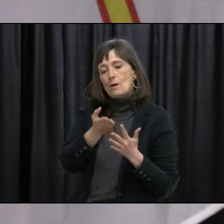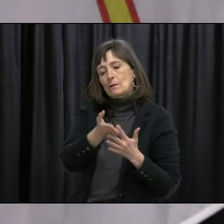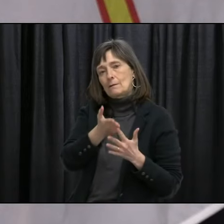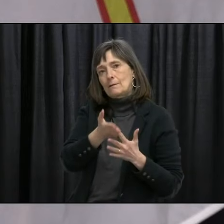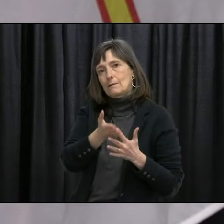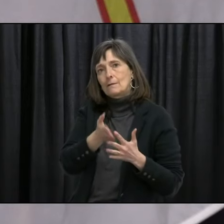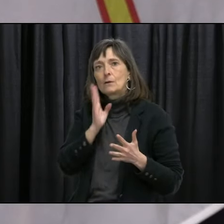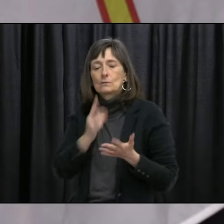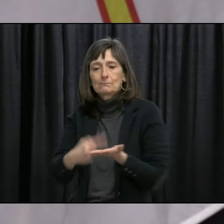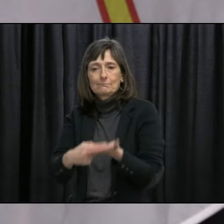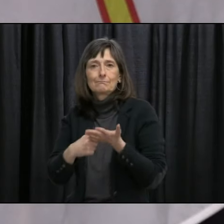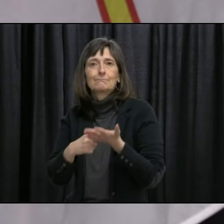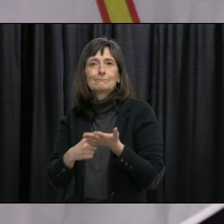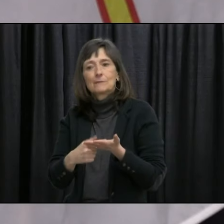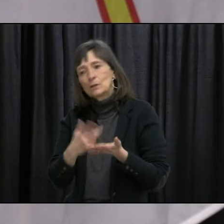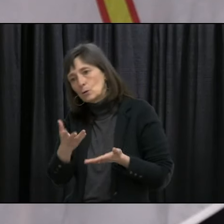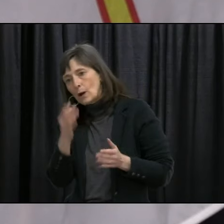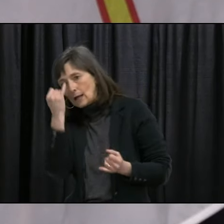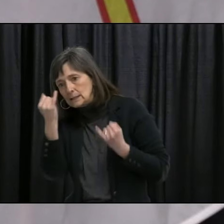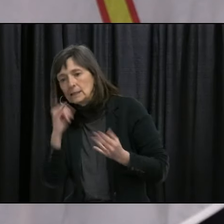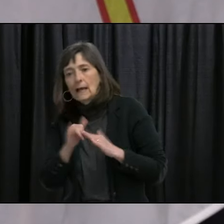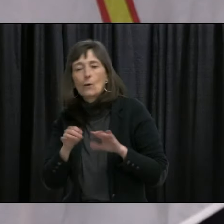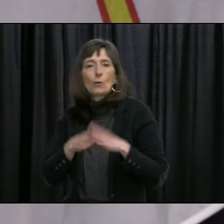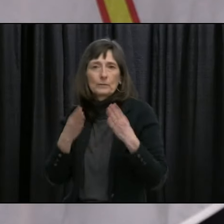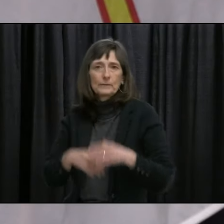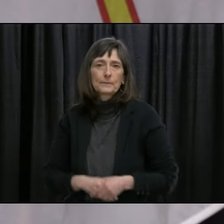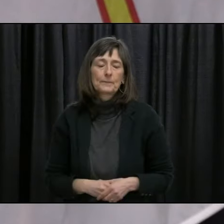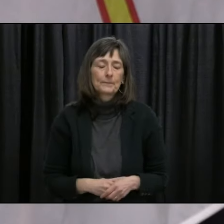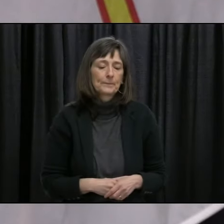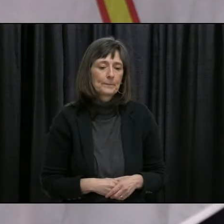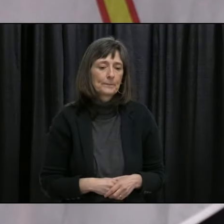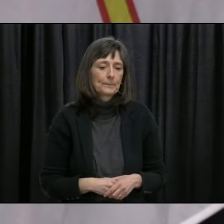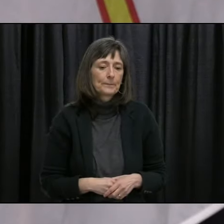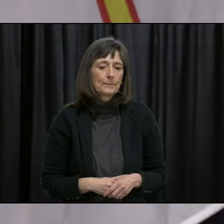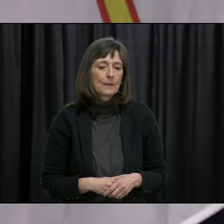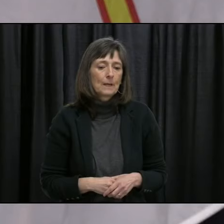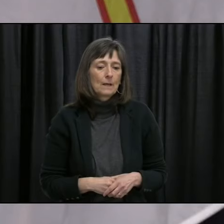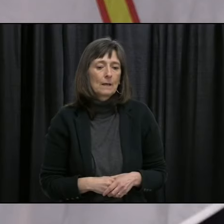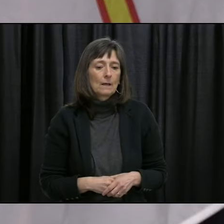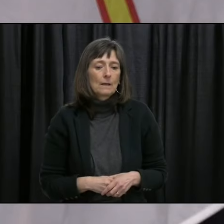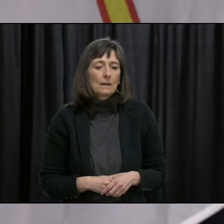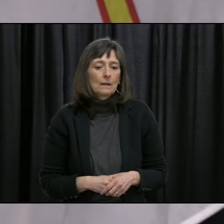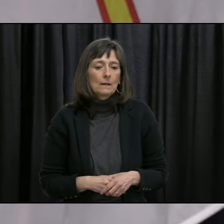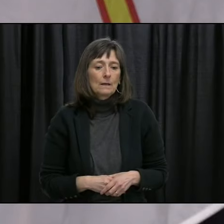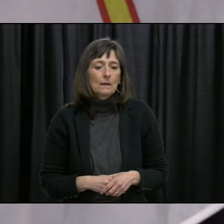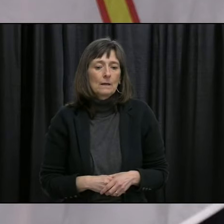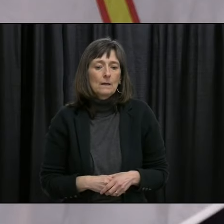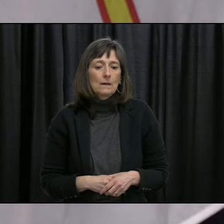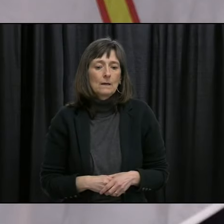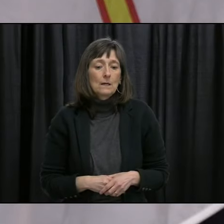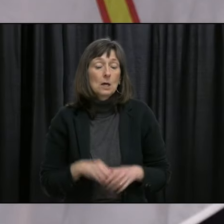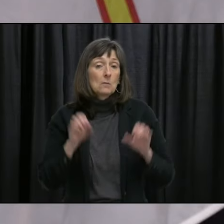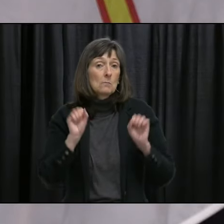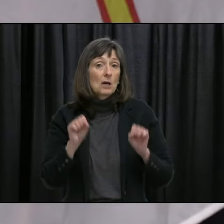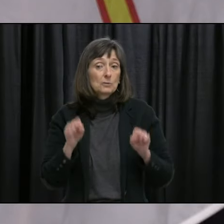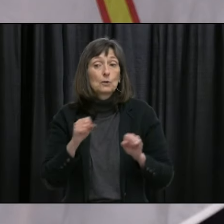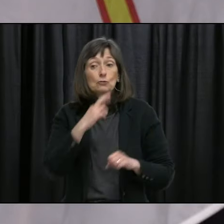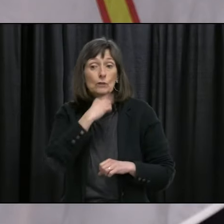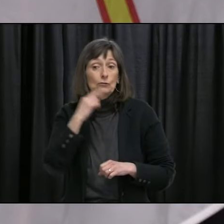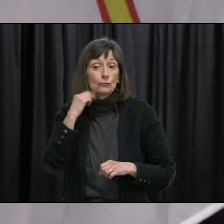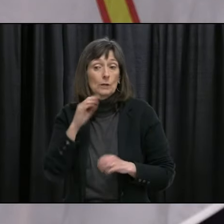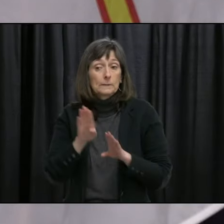get feedback from them. Right, and as a follow-up, could there be any additional support for the restaurant industry?